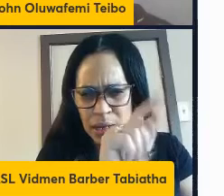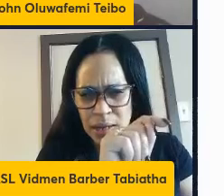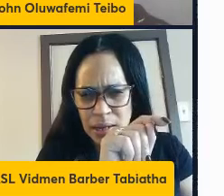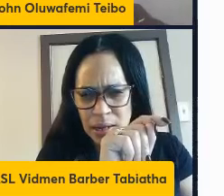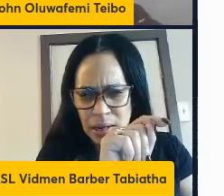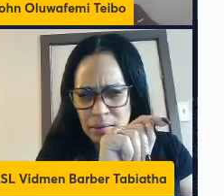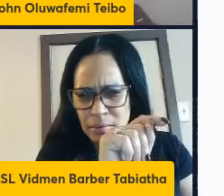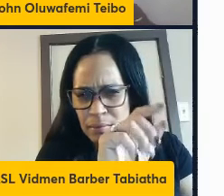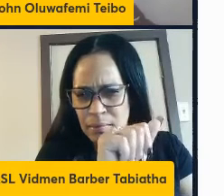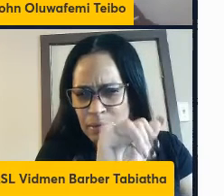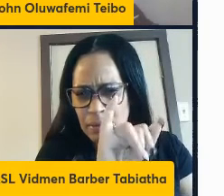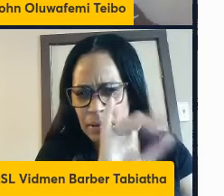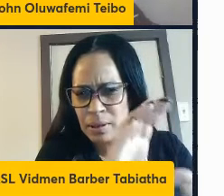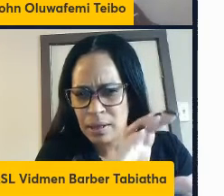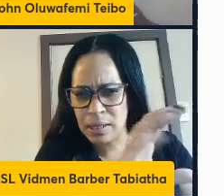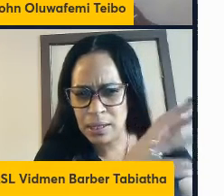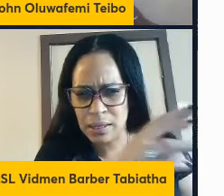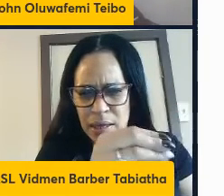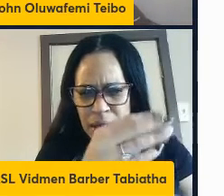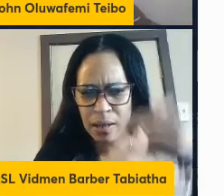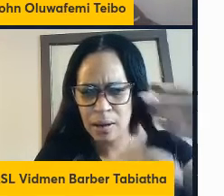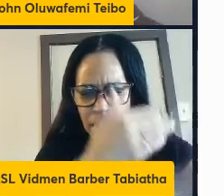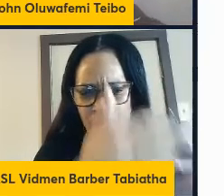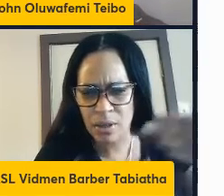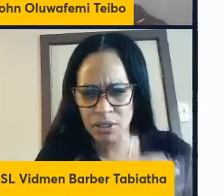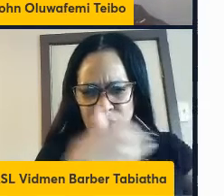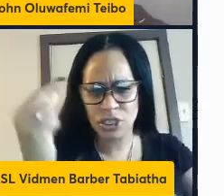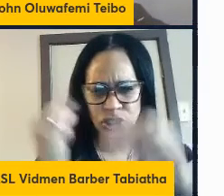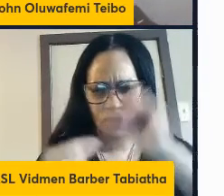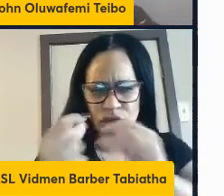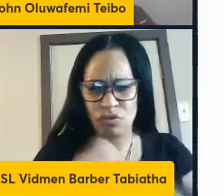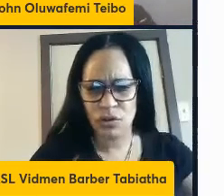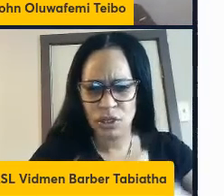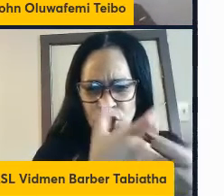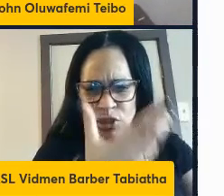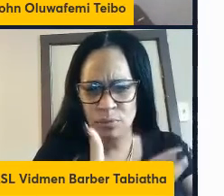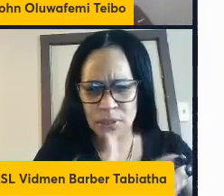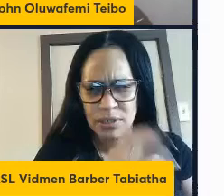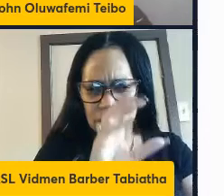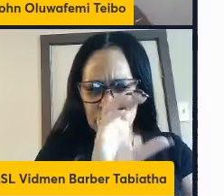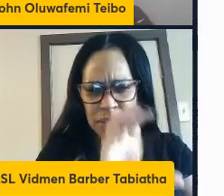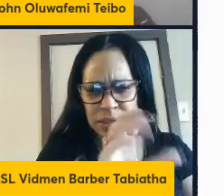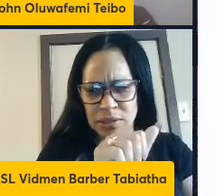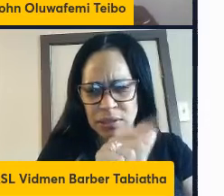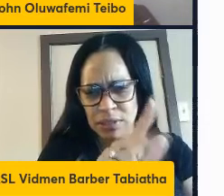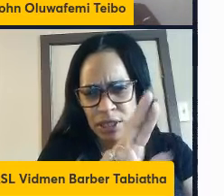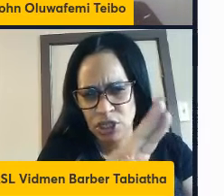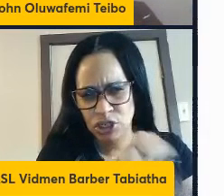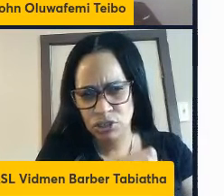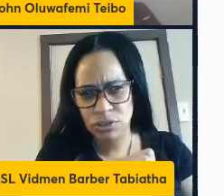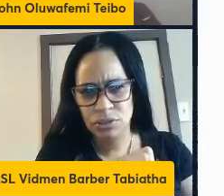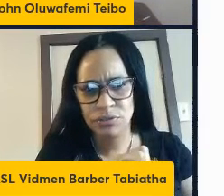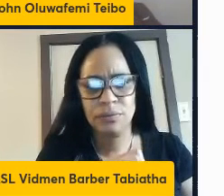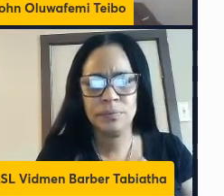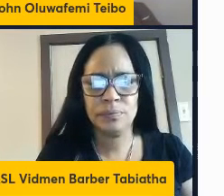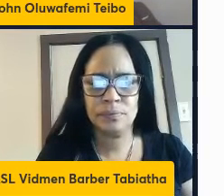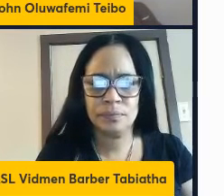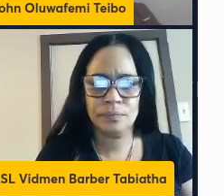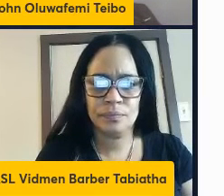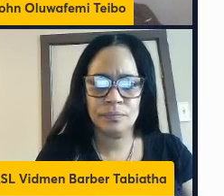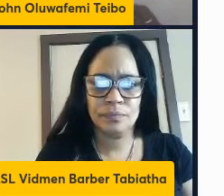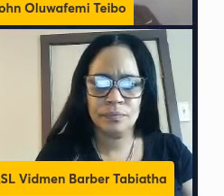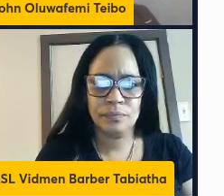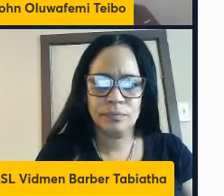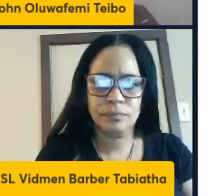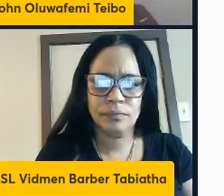the fact that perhaps because of the receptor alpha constructs in this, there was upregulation of genes, which when we looked at those